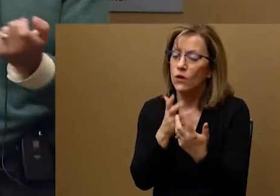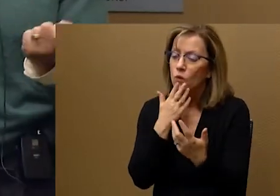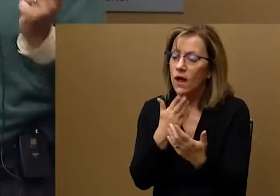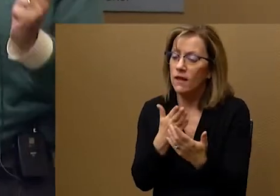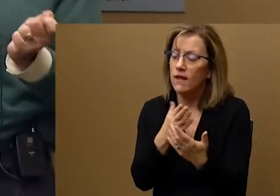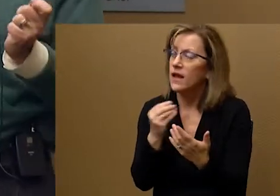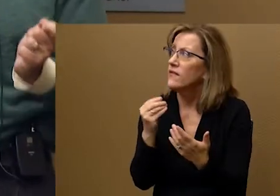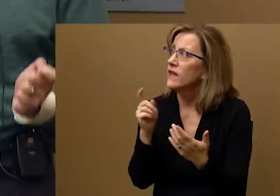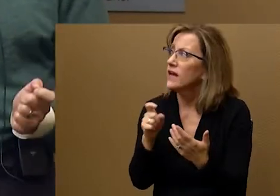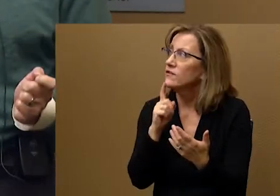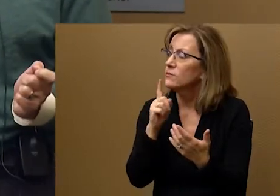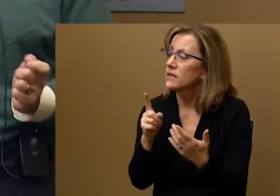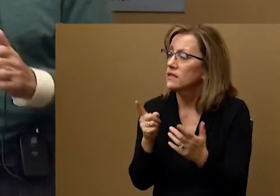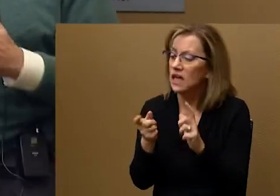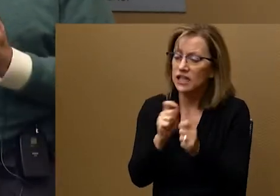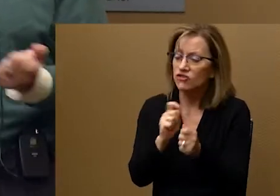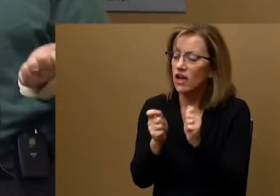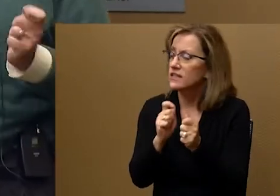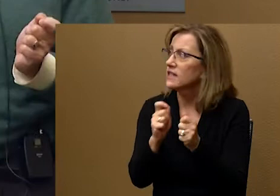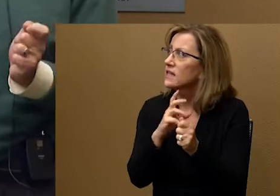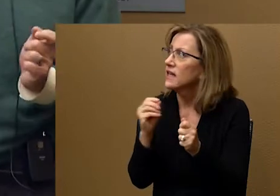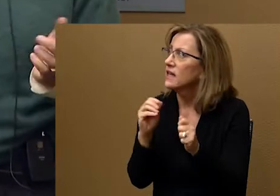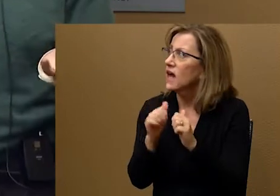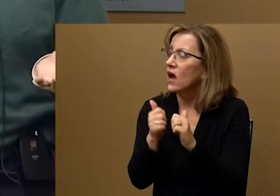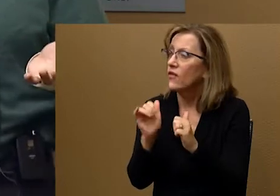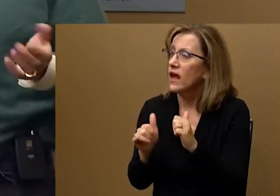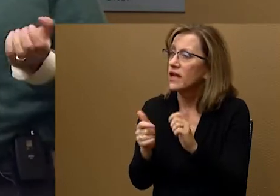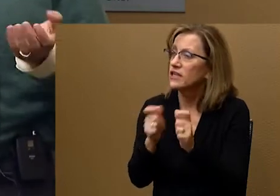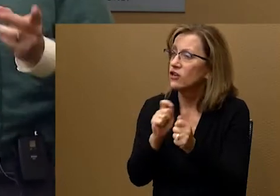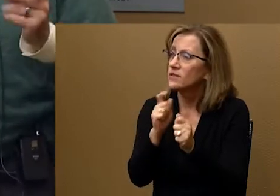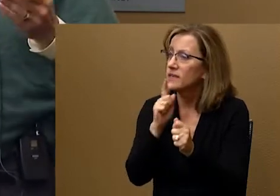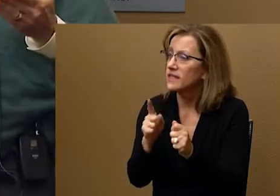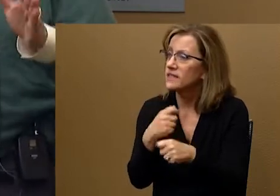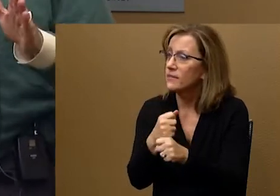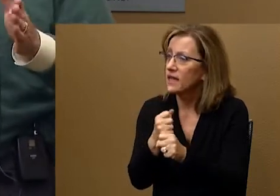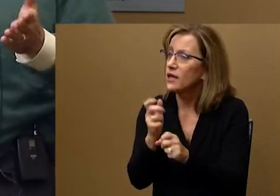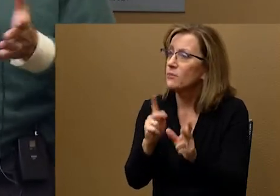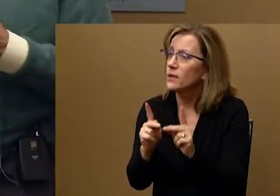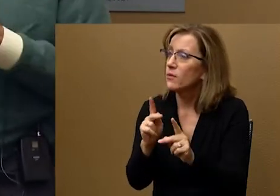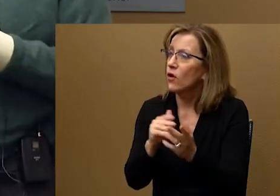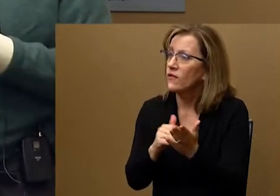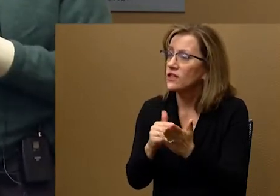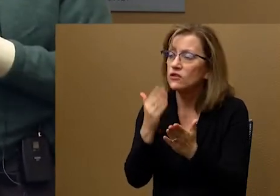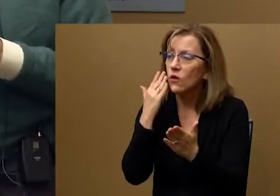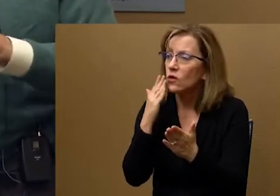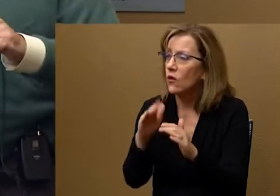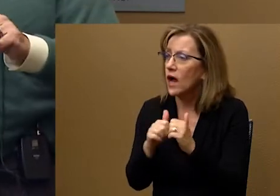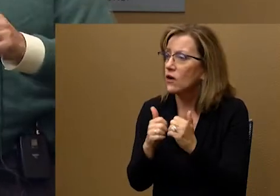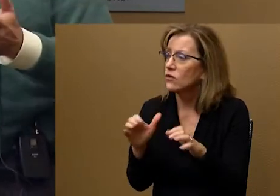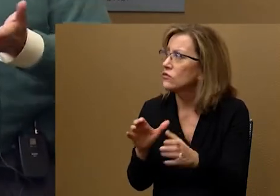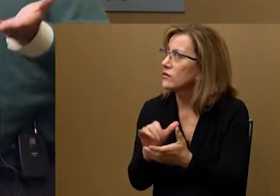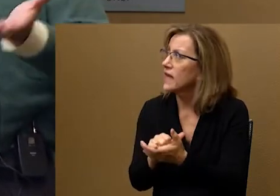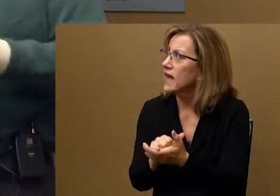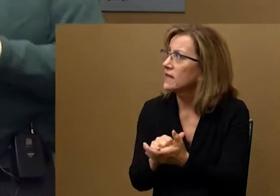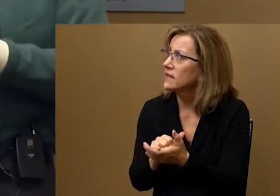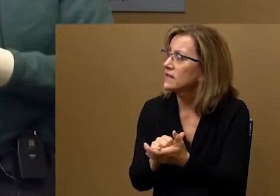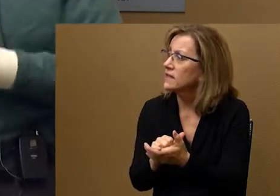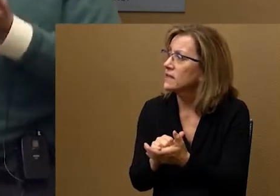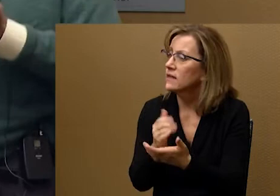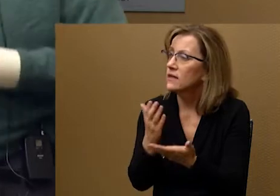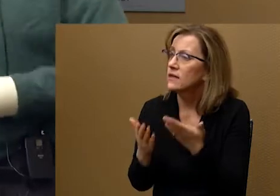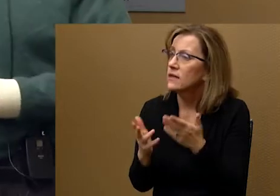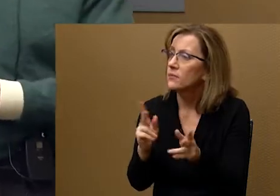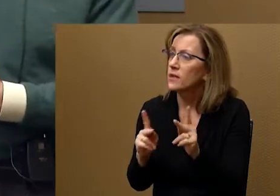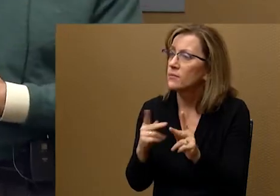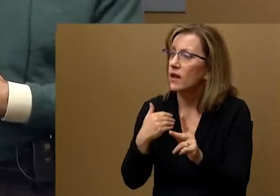do not fit well, and they have to be adjusted. And how that adjustment is made, people often don't know how to do